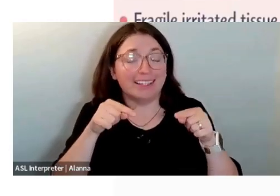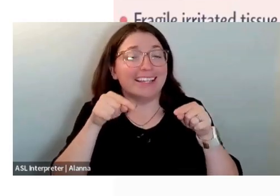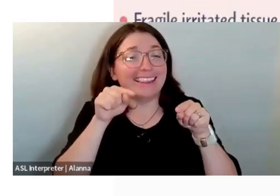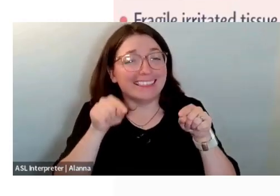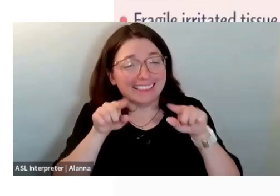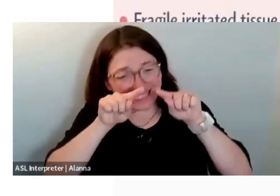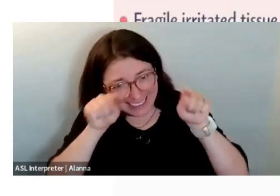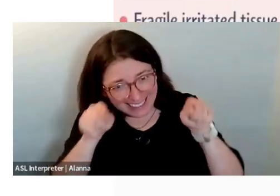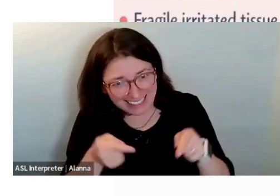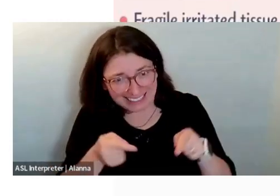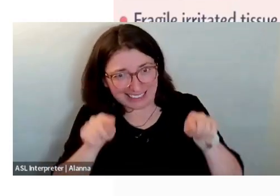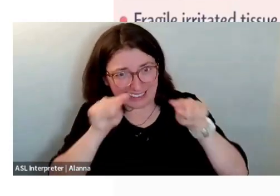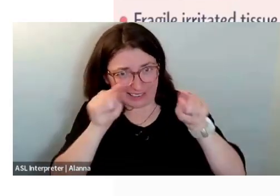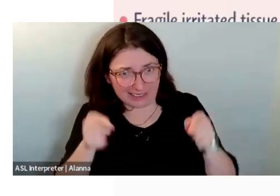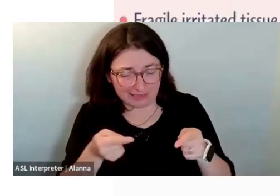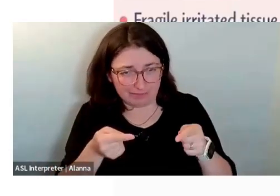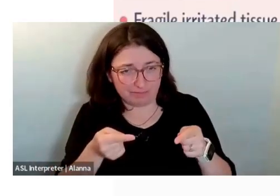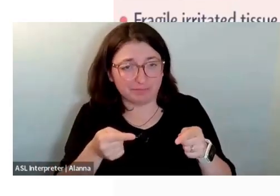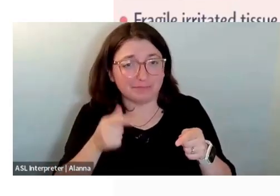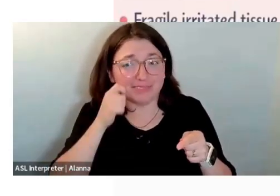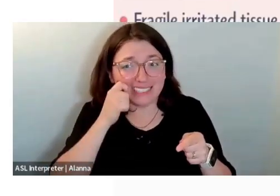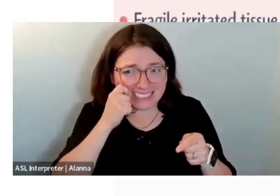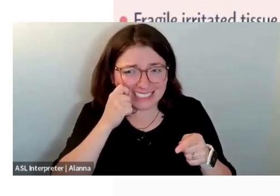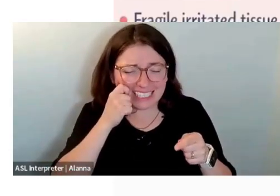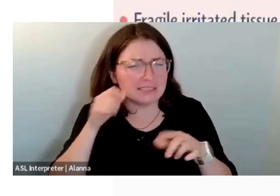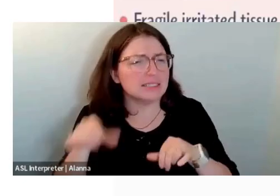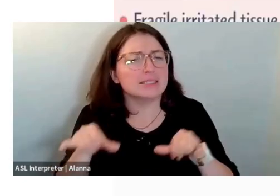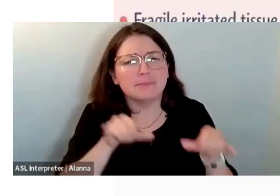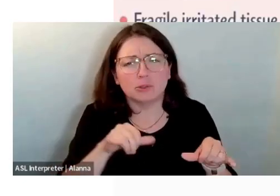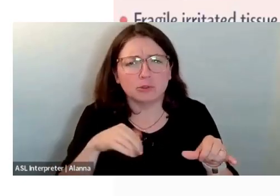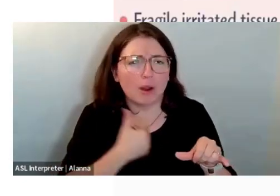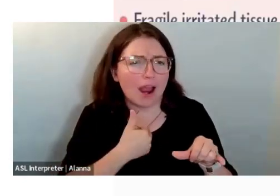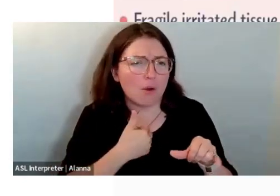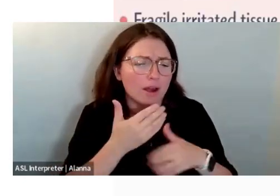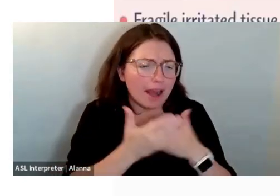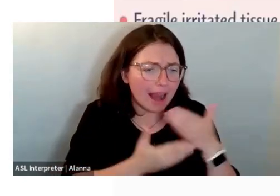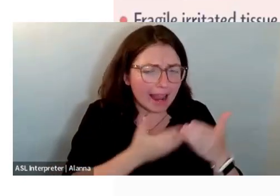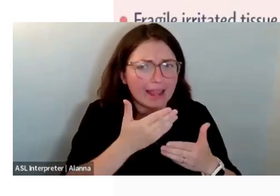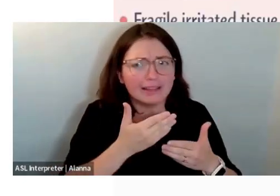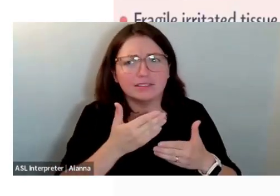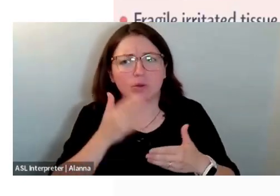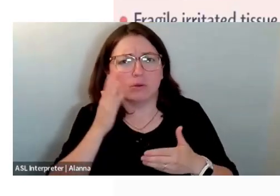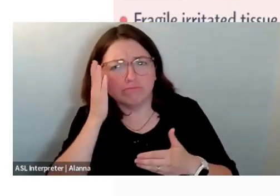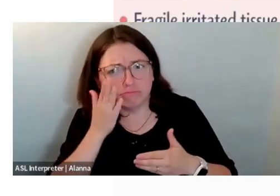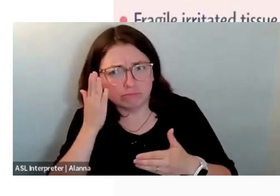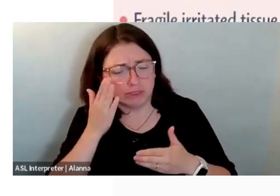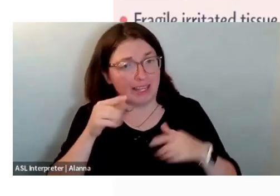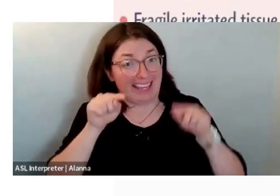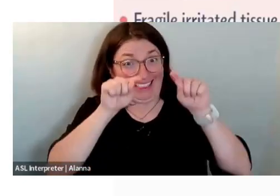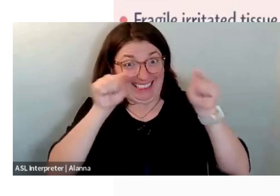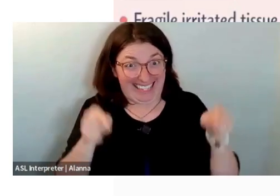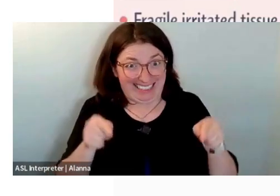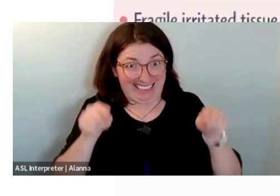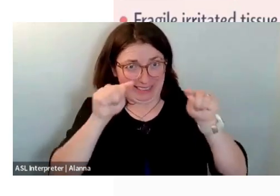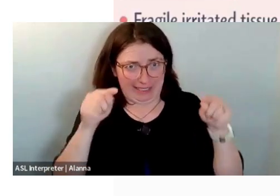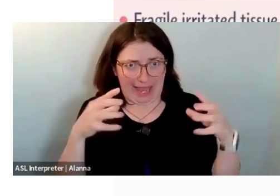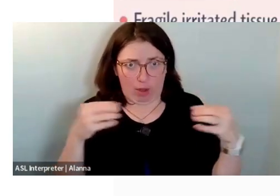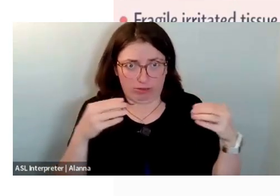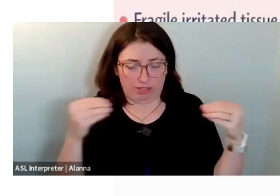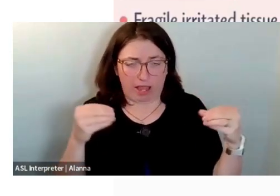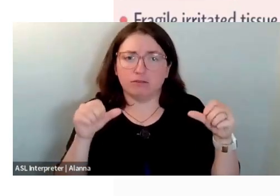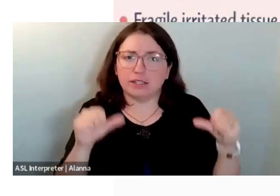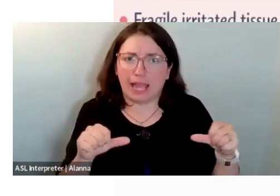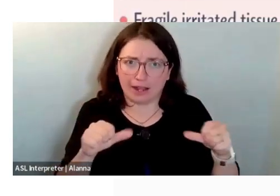skin and skin of our hands. It can take soap and scrubbing. But the skin of